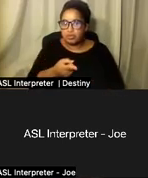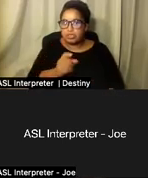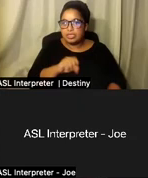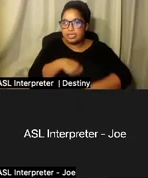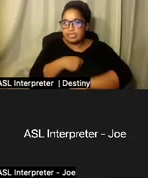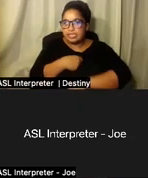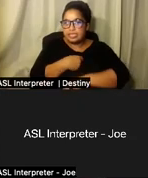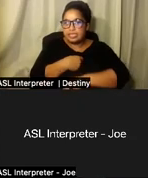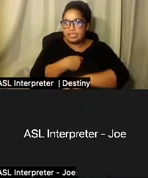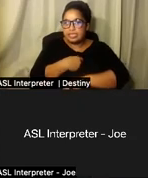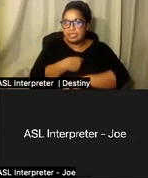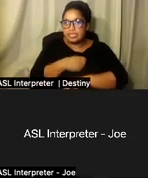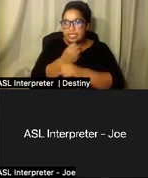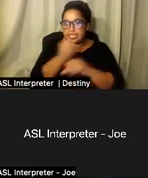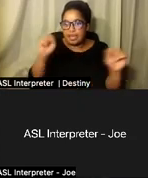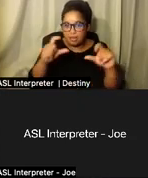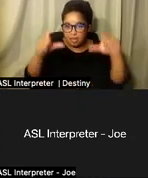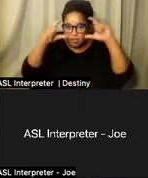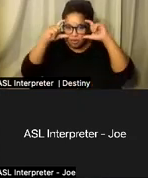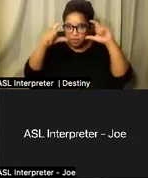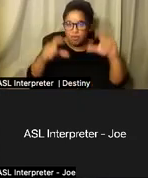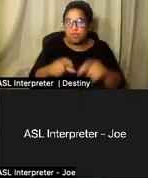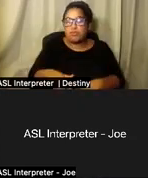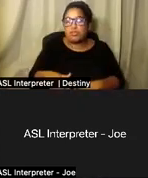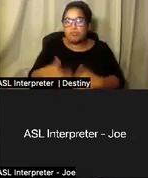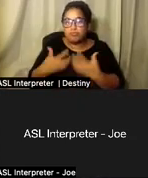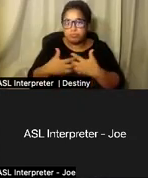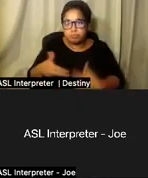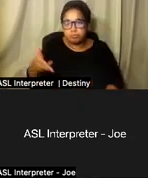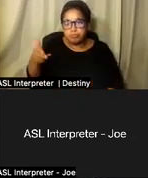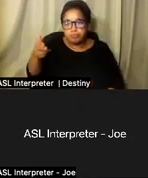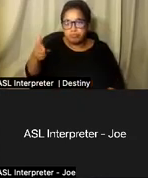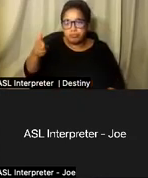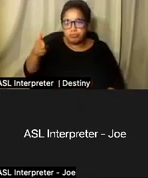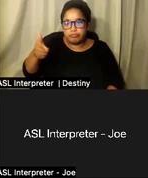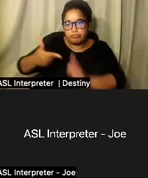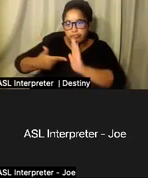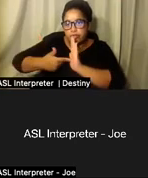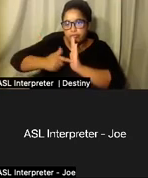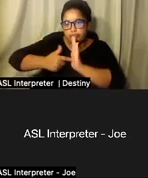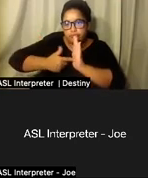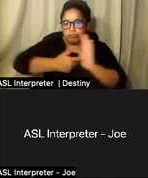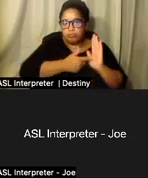power drill, L bracket, stud finder? Which one of those do you not need?